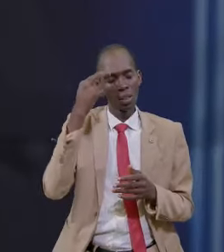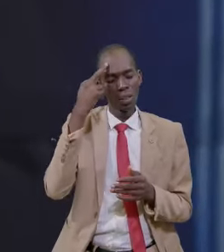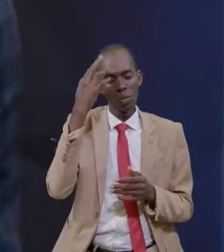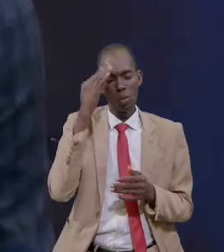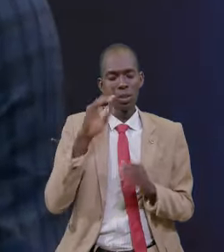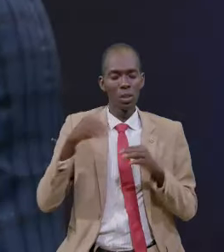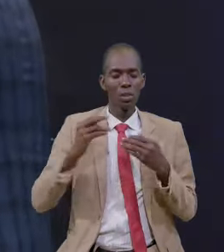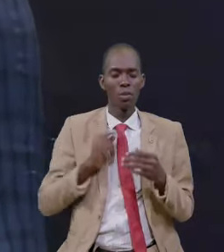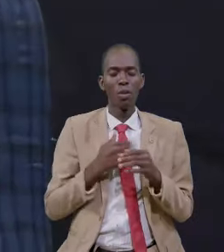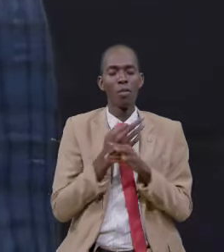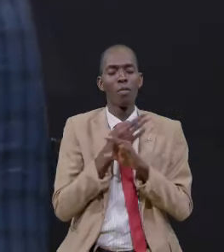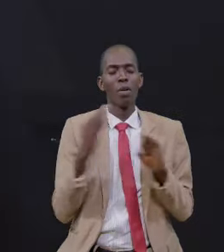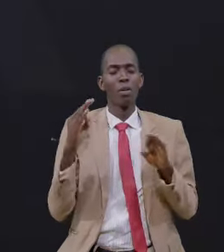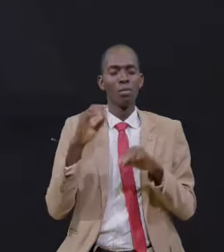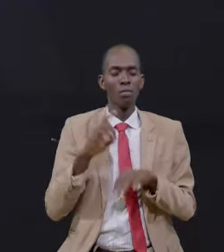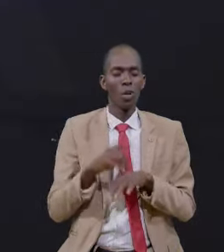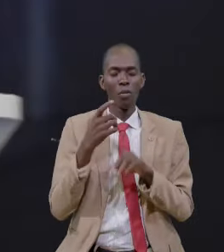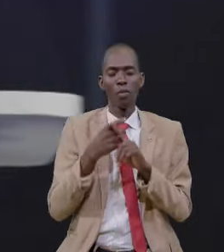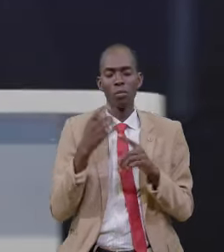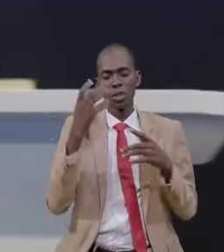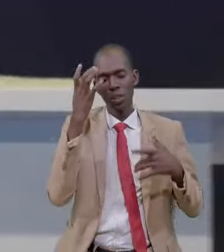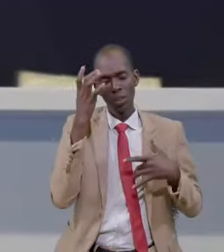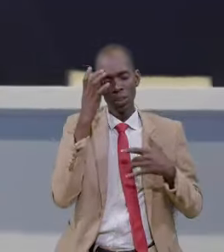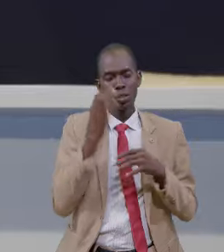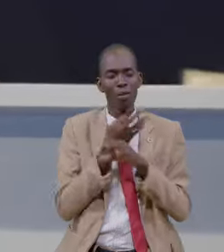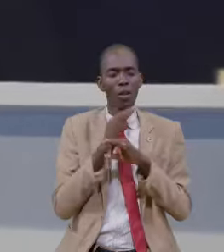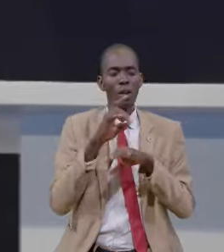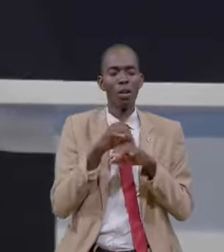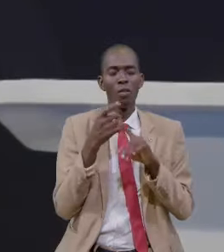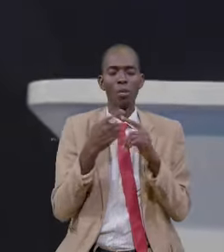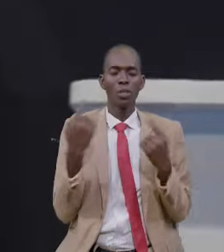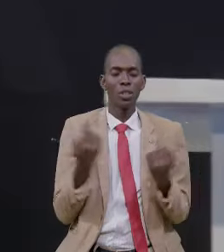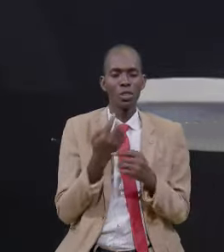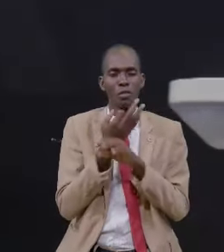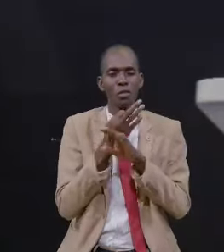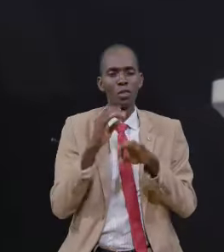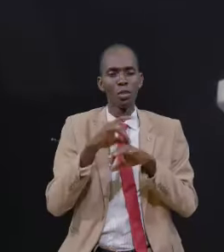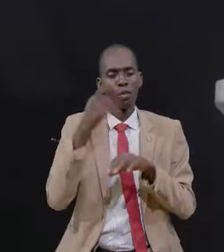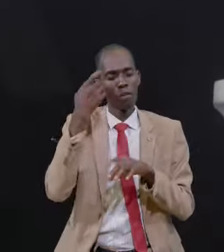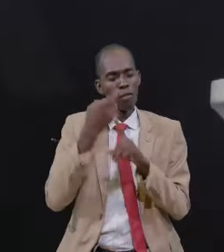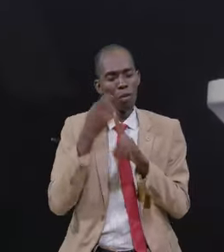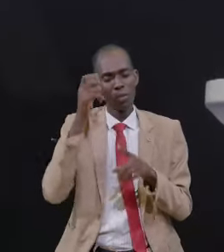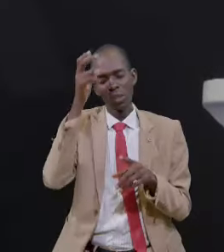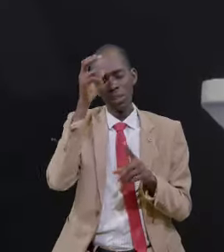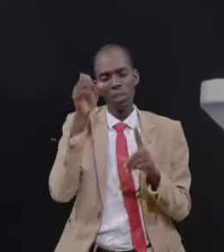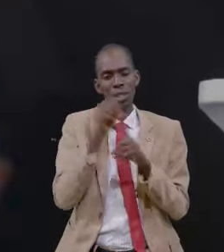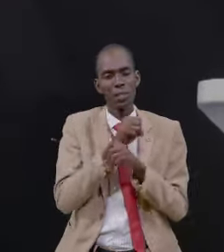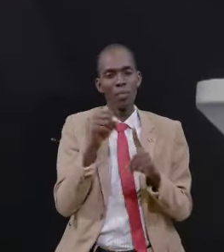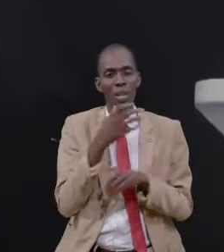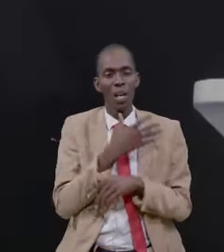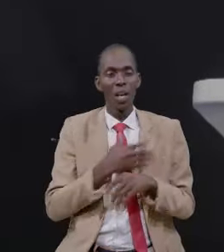sin, freedom from sickness, freedom from satanic affliction, and he gives us